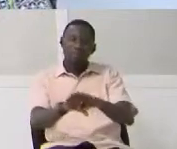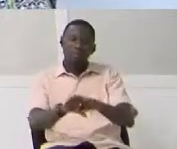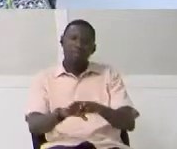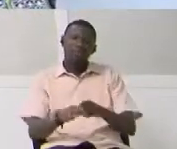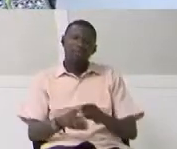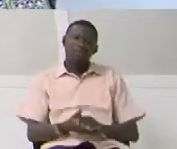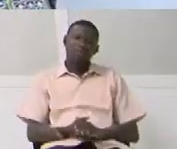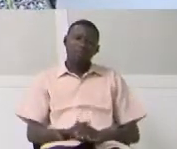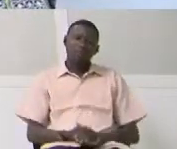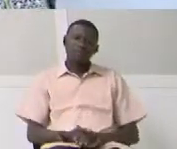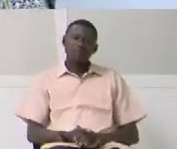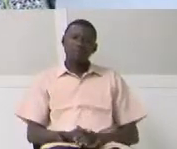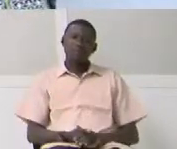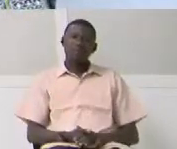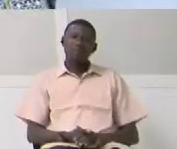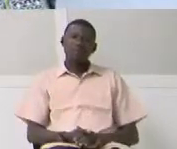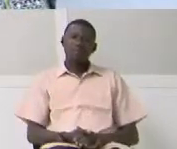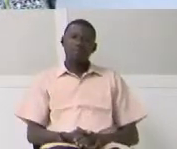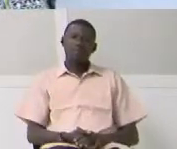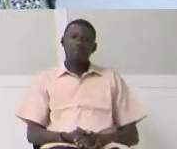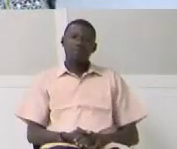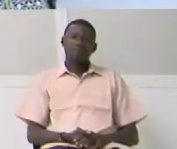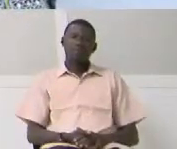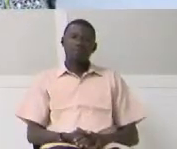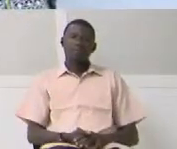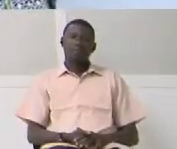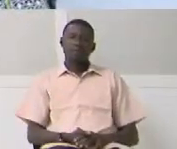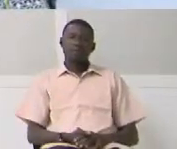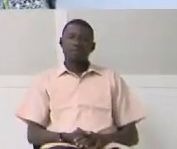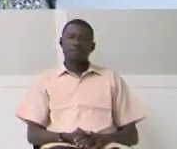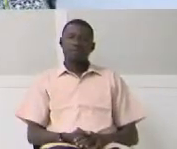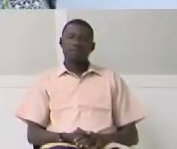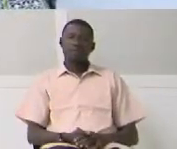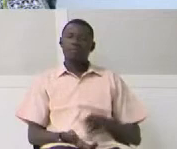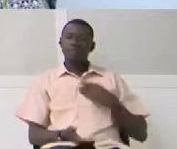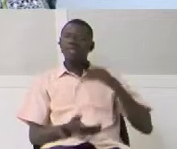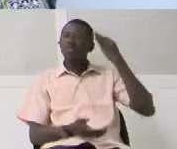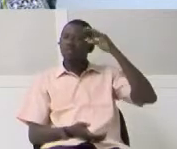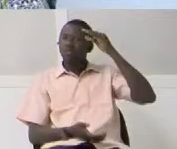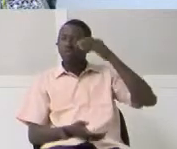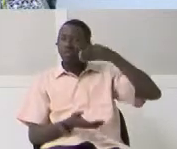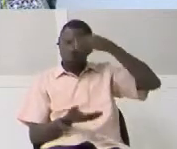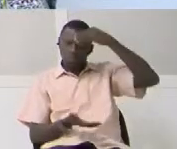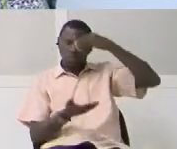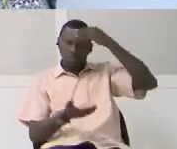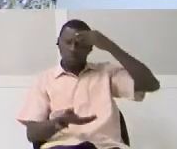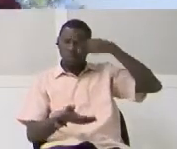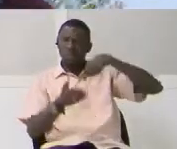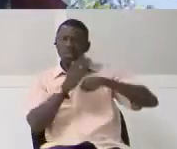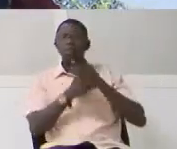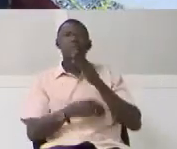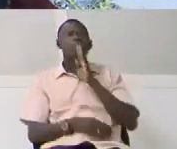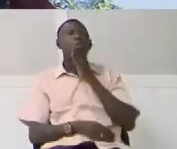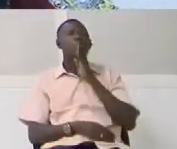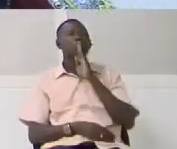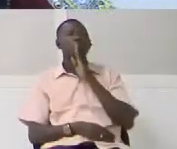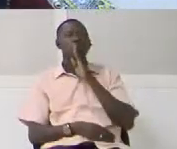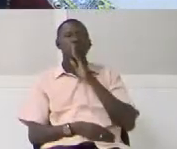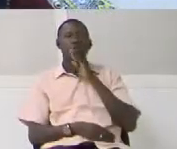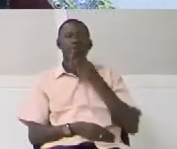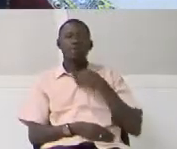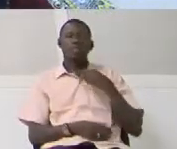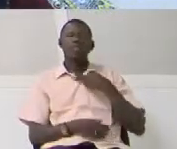ko kidnapped from Belgium. Deka buno Lommel. I got the idea from